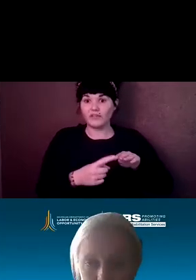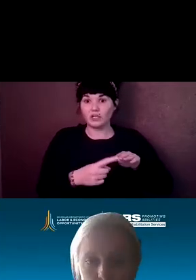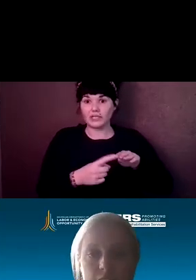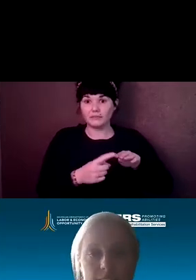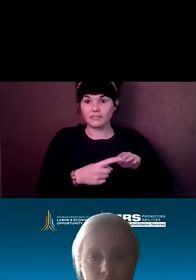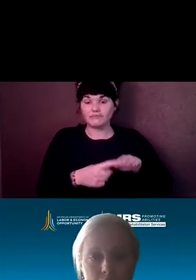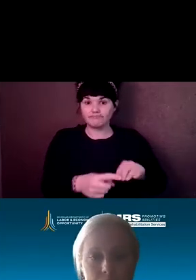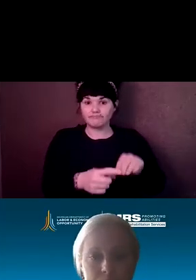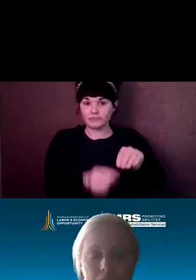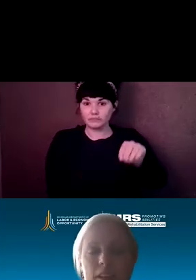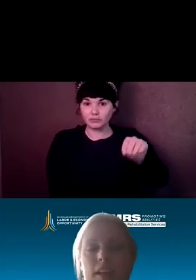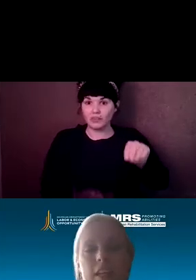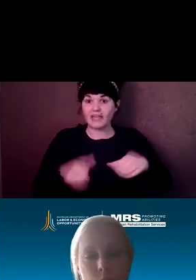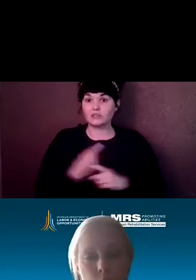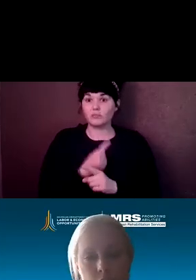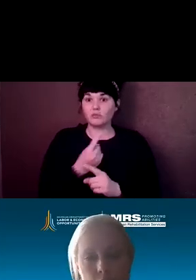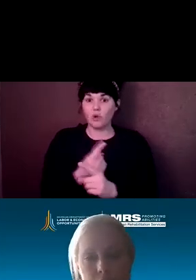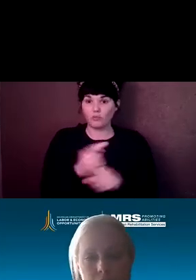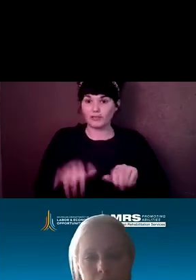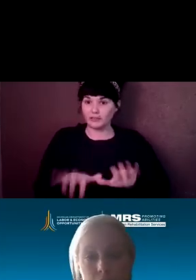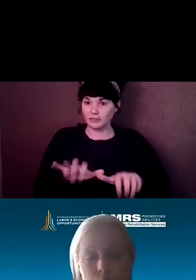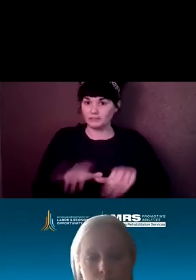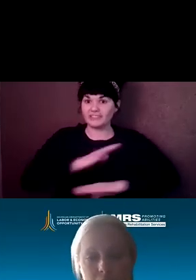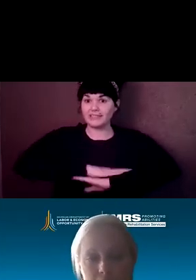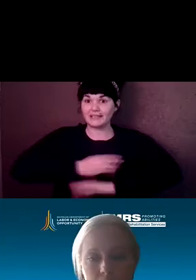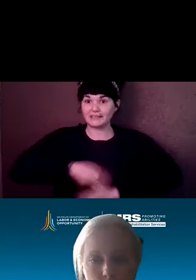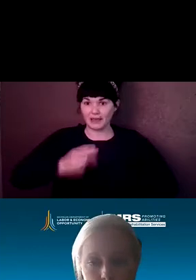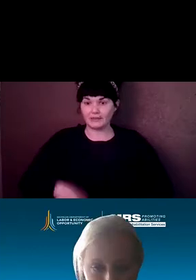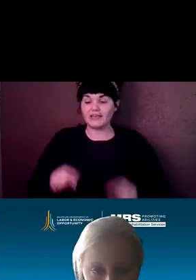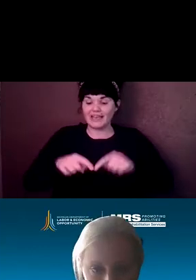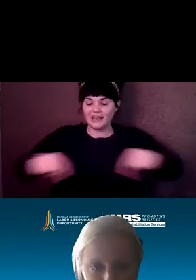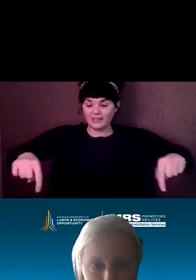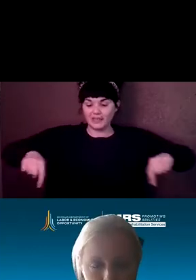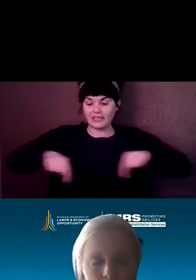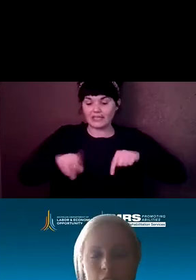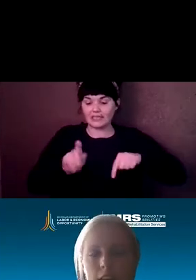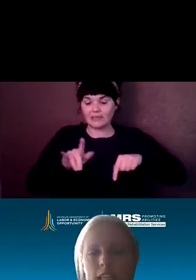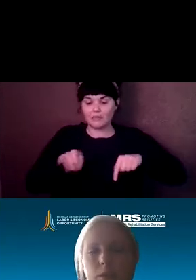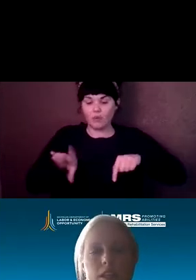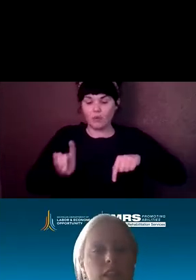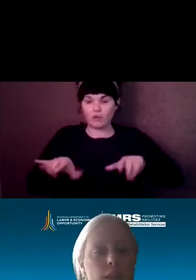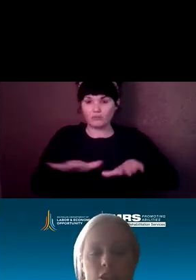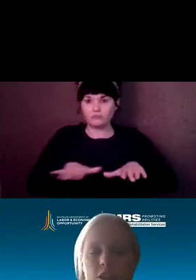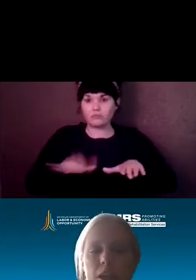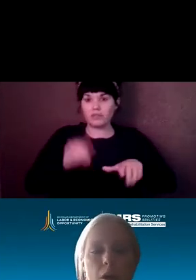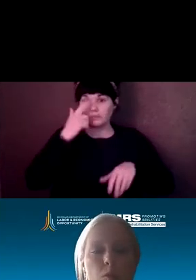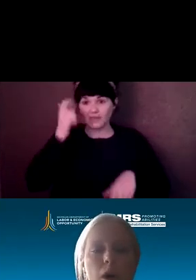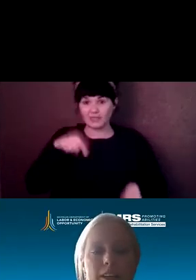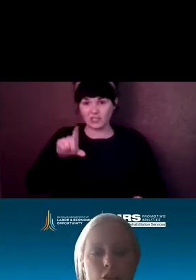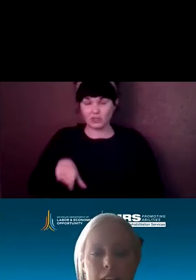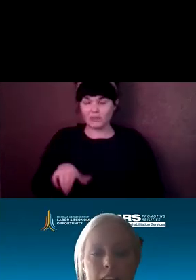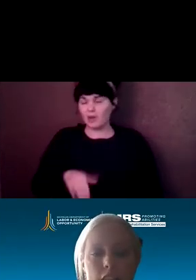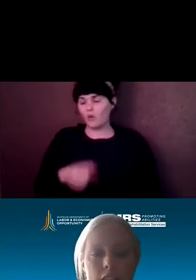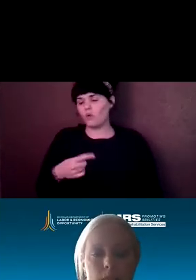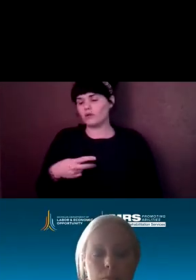surface or desk height. The keyboard surface, this is why we have keyboard trays frequently, is because the keyboard should be about 1 to